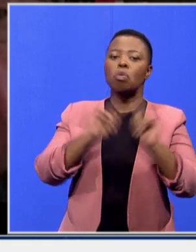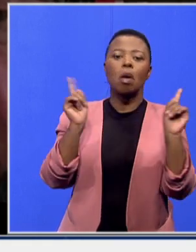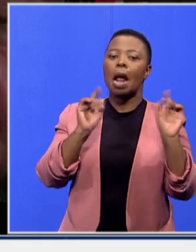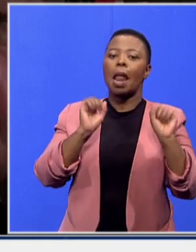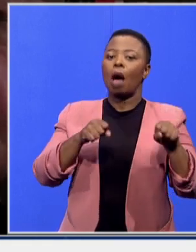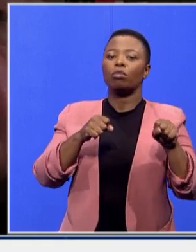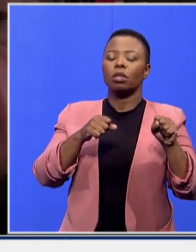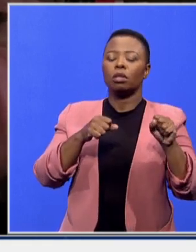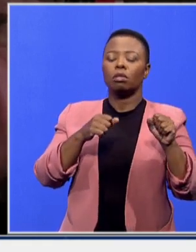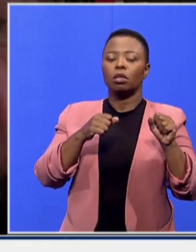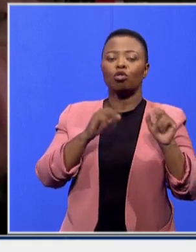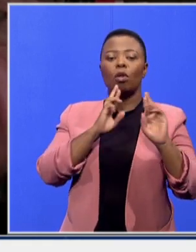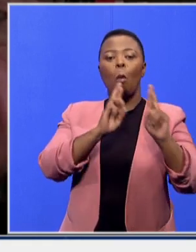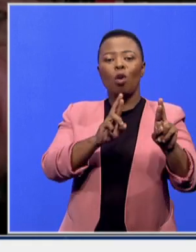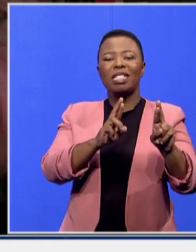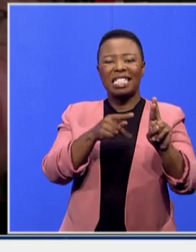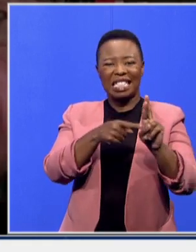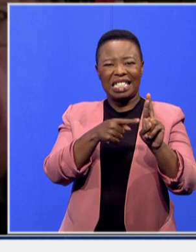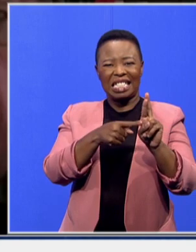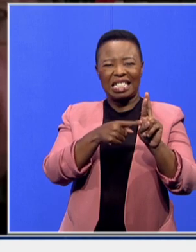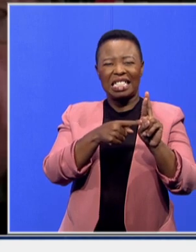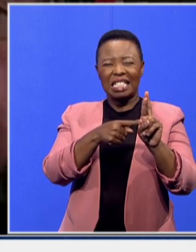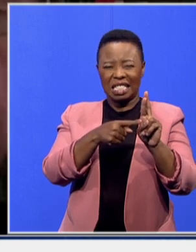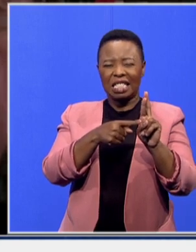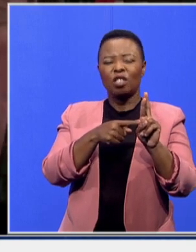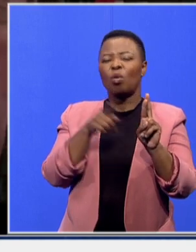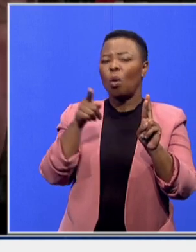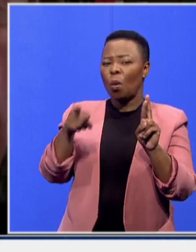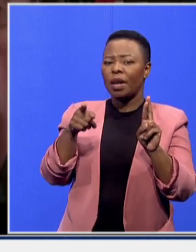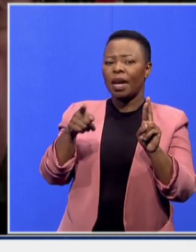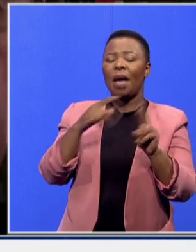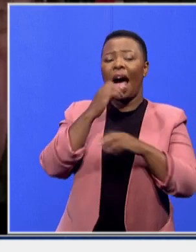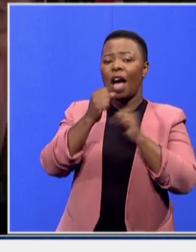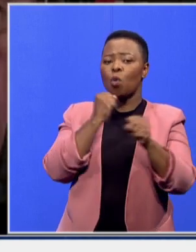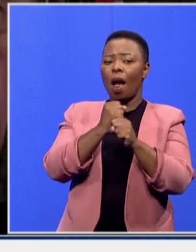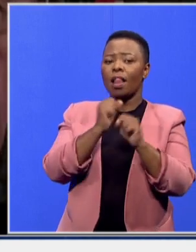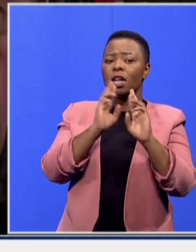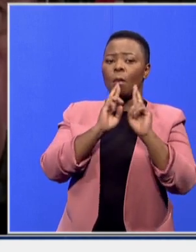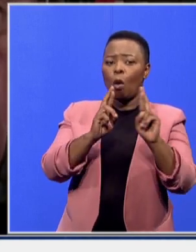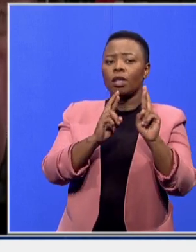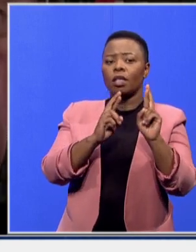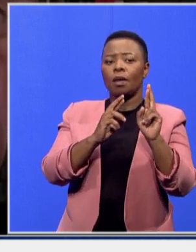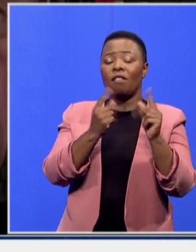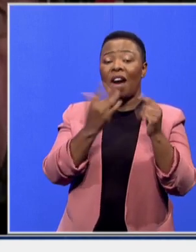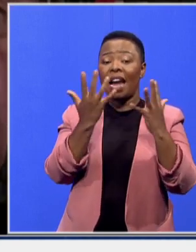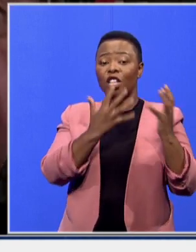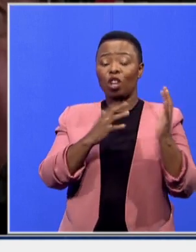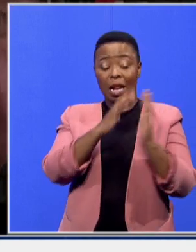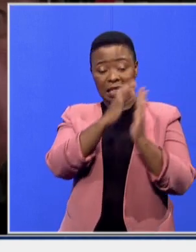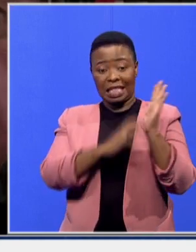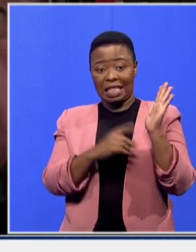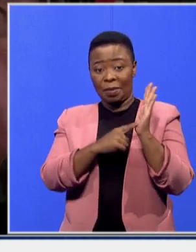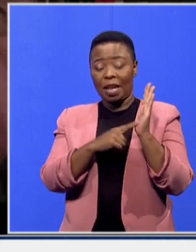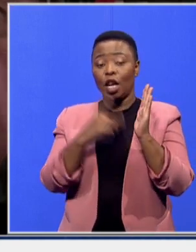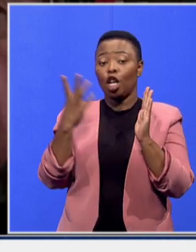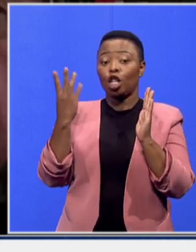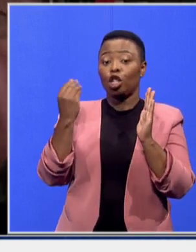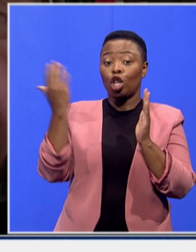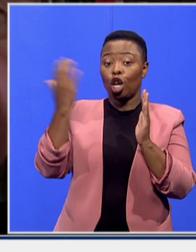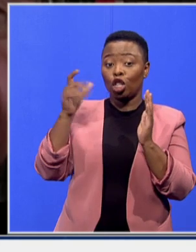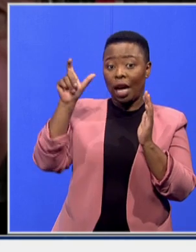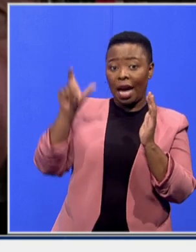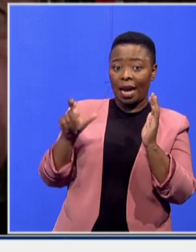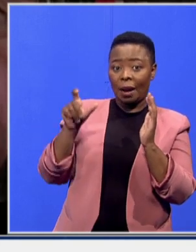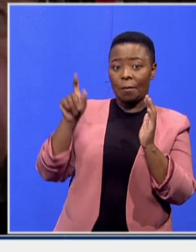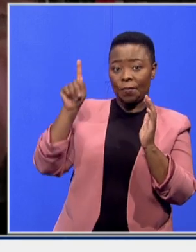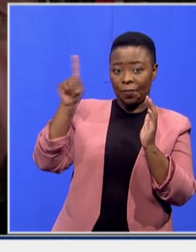report on irregular and fruitless and wasteful expenditure in its annual report, and not its financial statement, Treasury ensures that reporting transparency